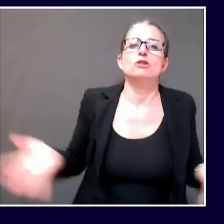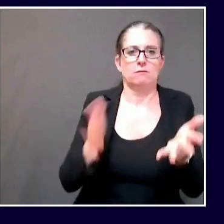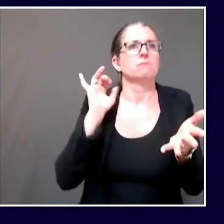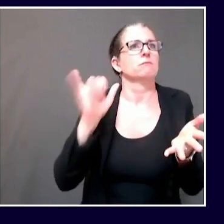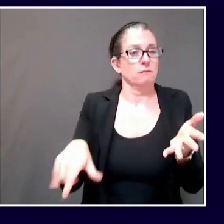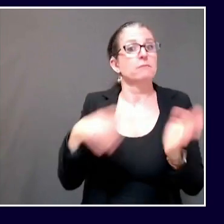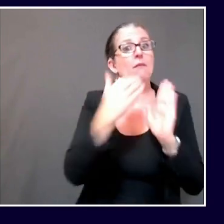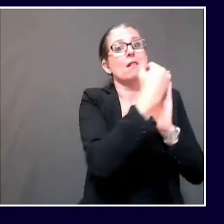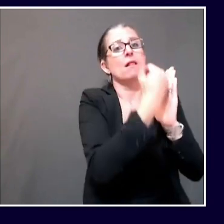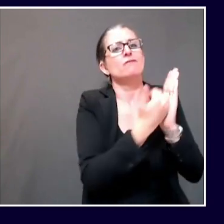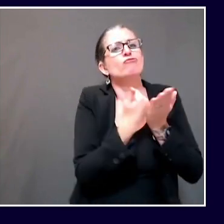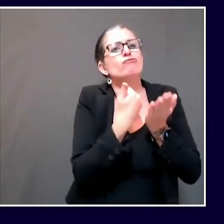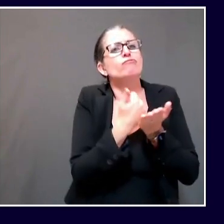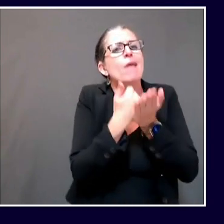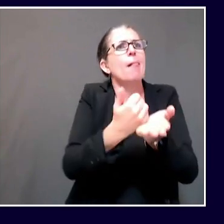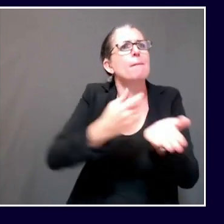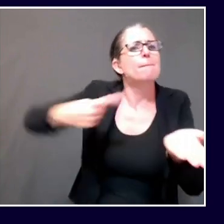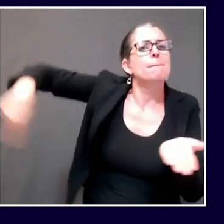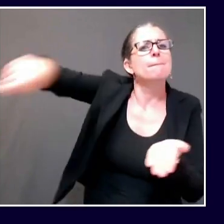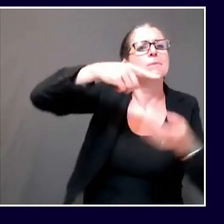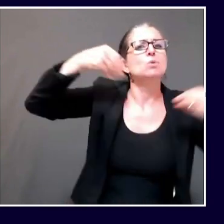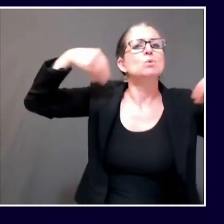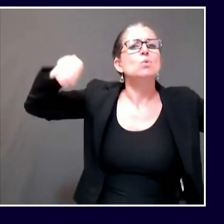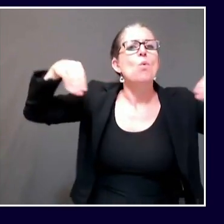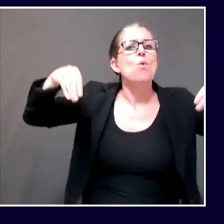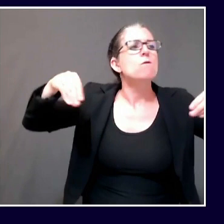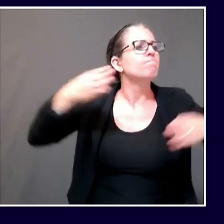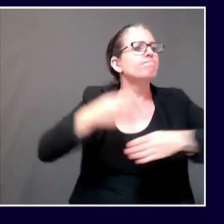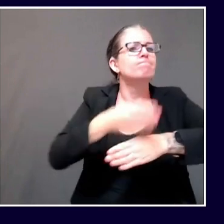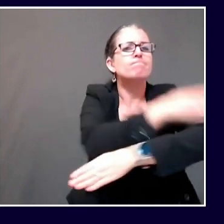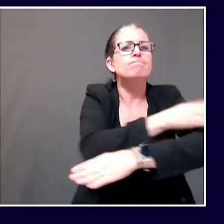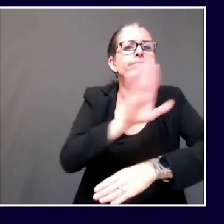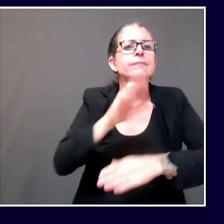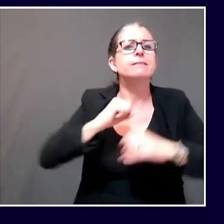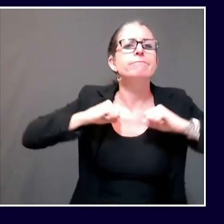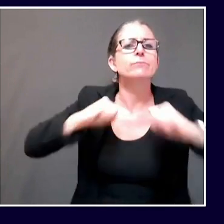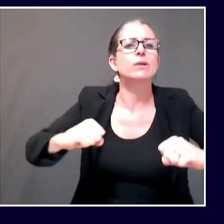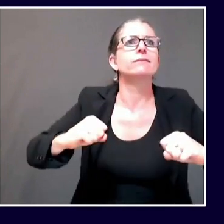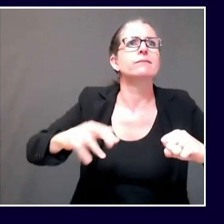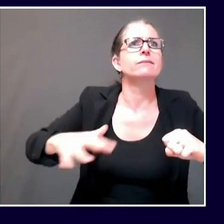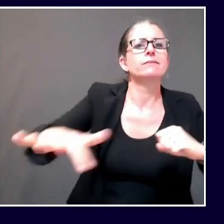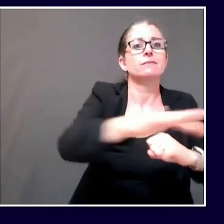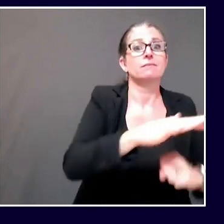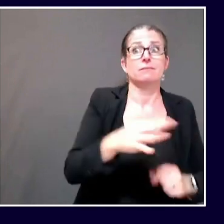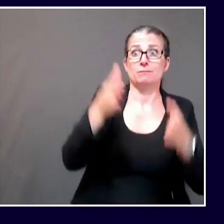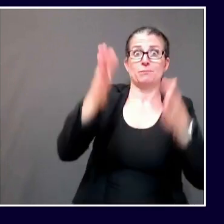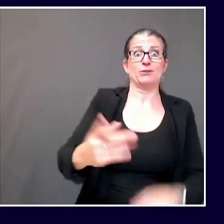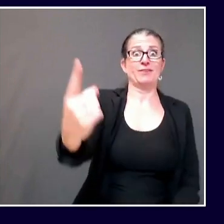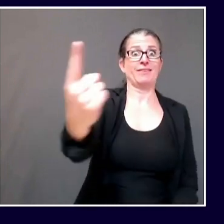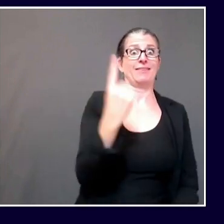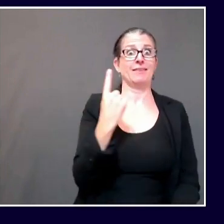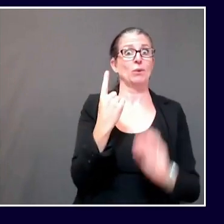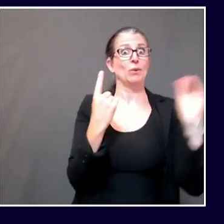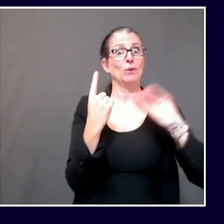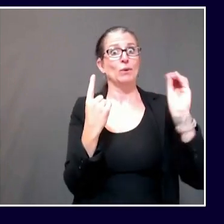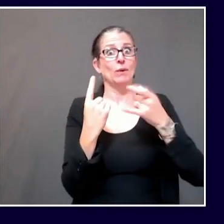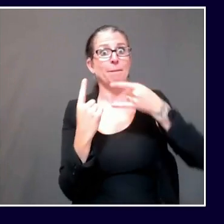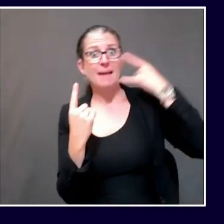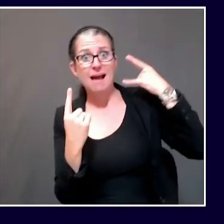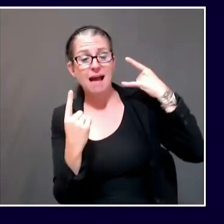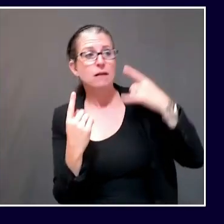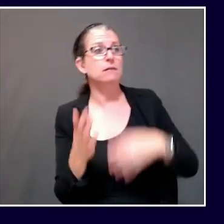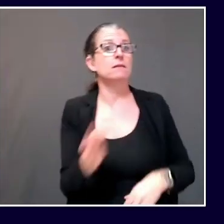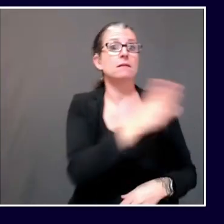retail establishment with someone who's wearing a mask. And not so much as a guidance or regulation, but just